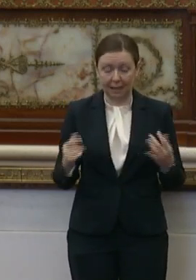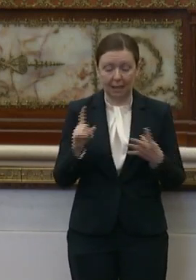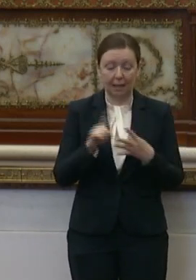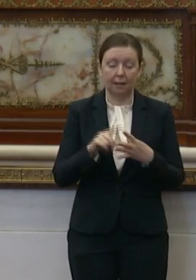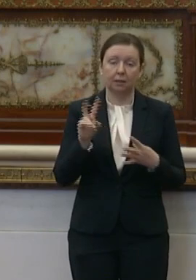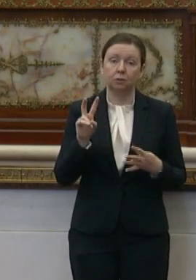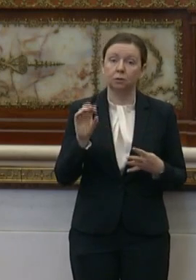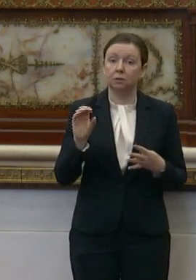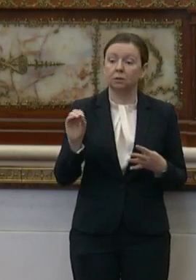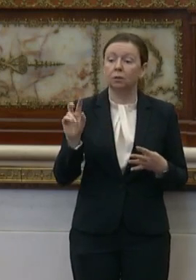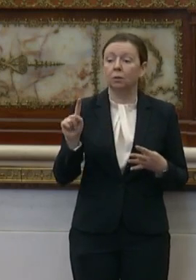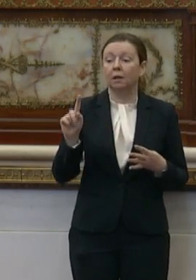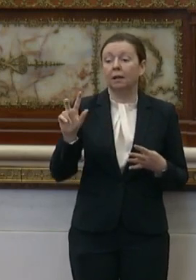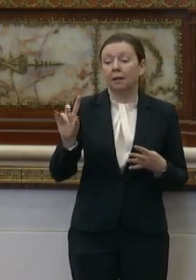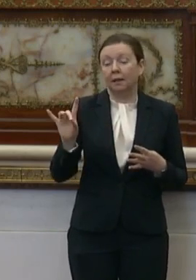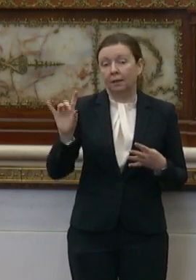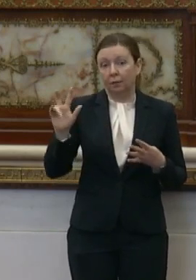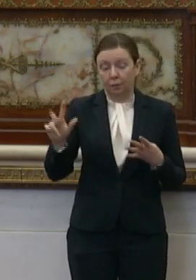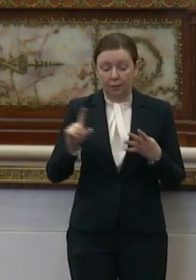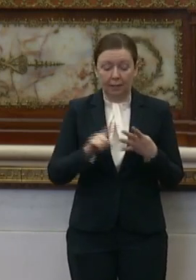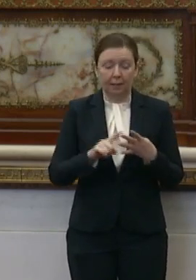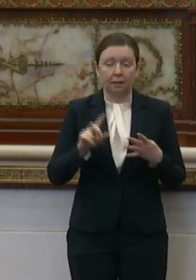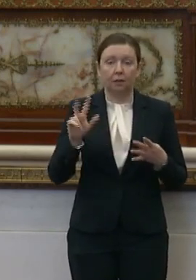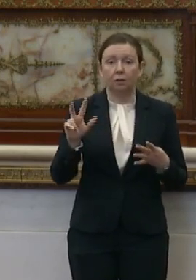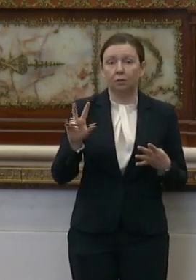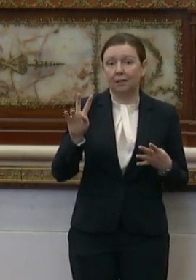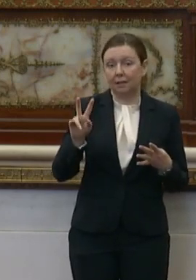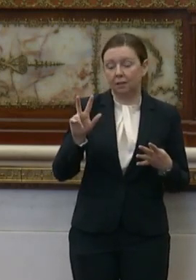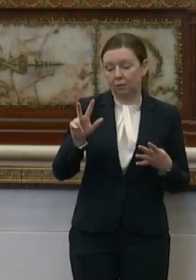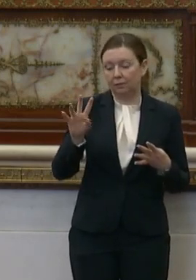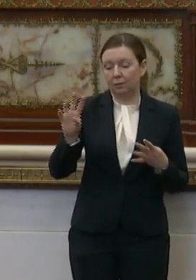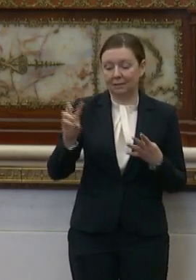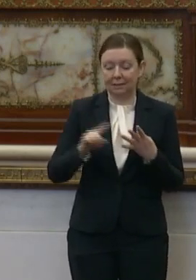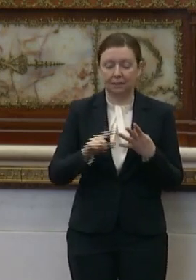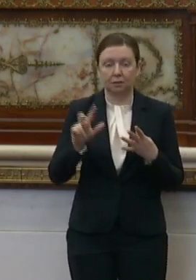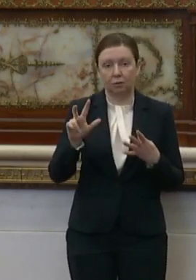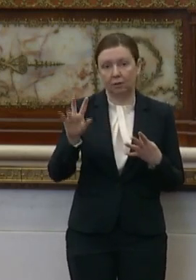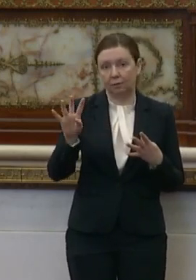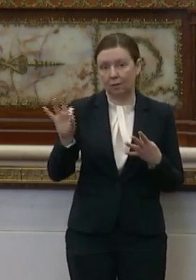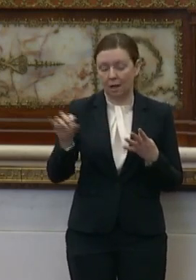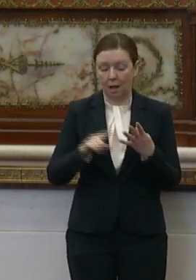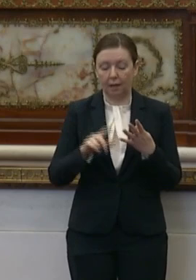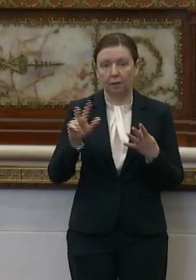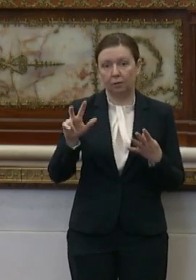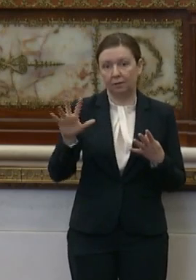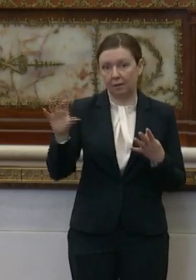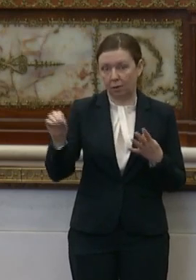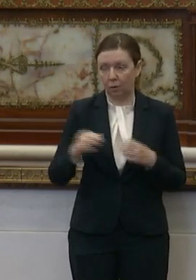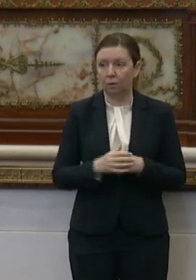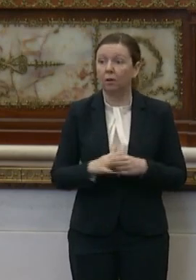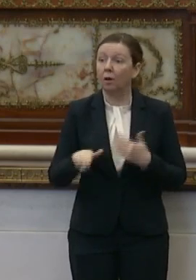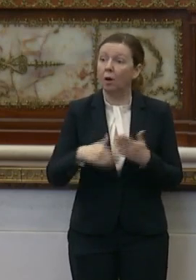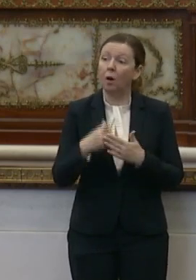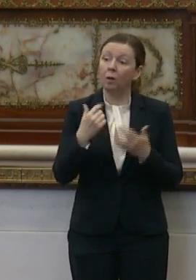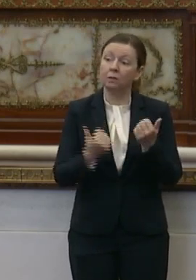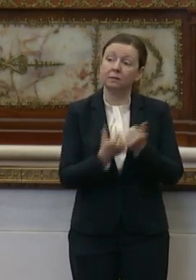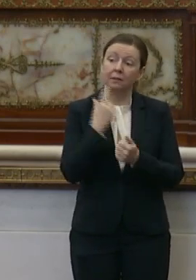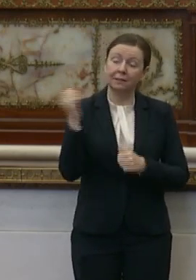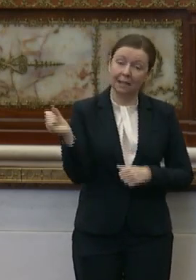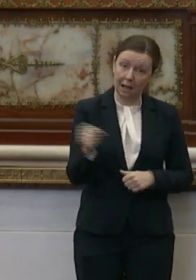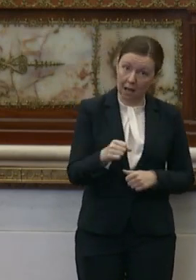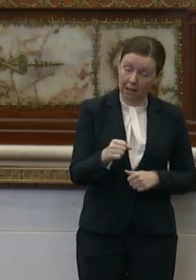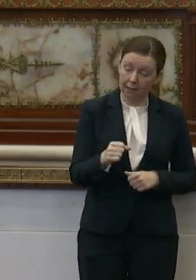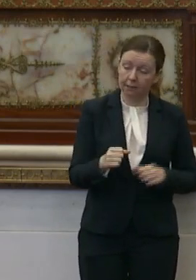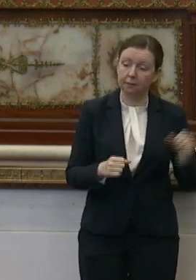number 200183, 200346, 200349, and 200350. All those in favor indicate by